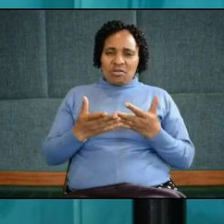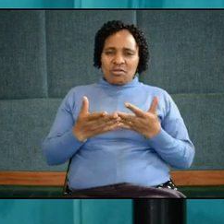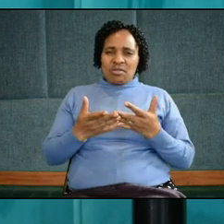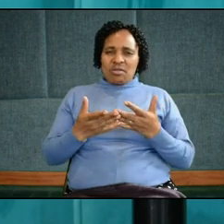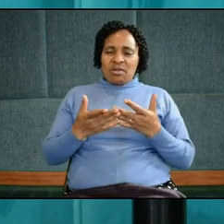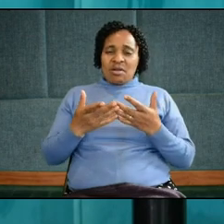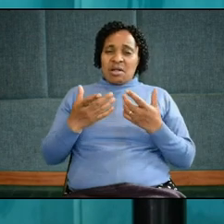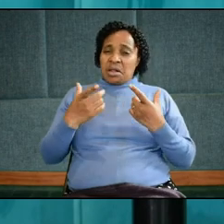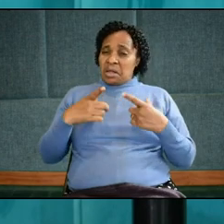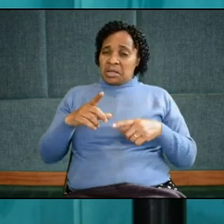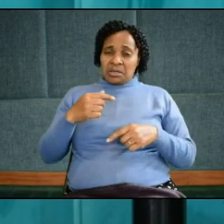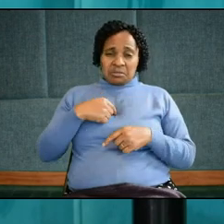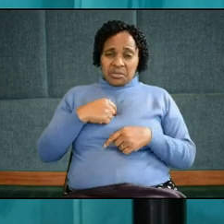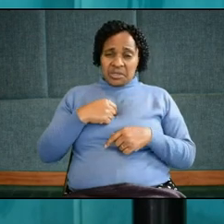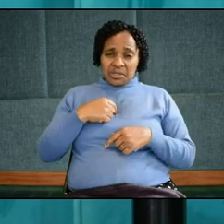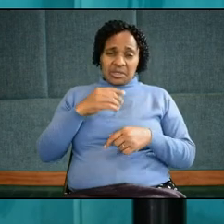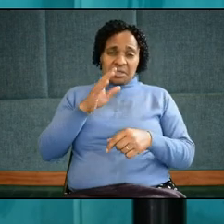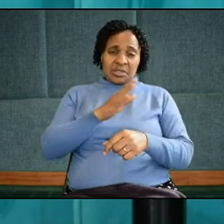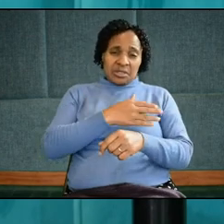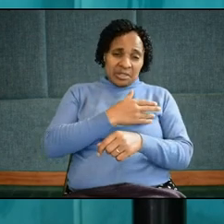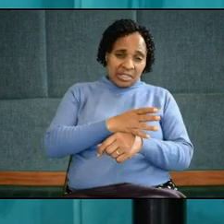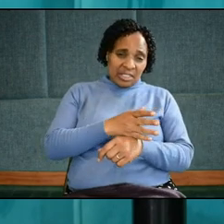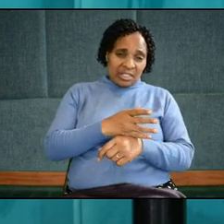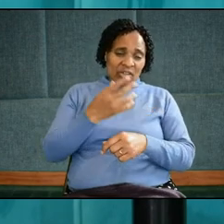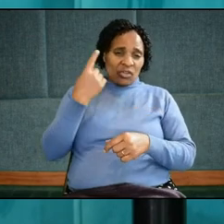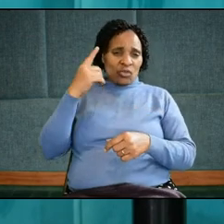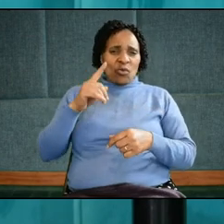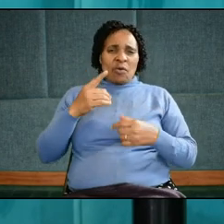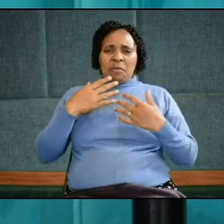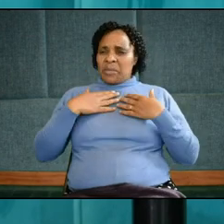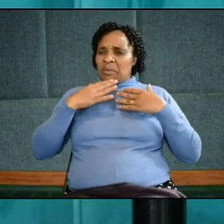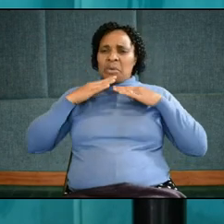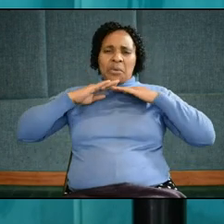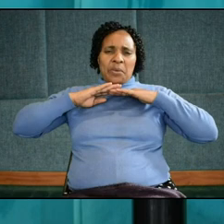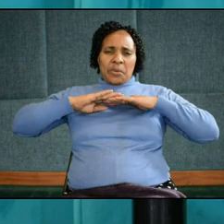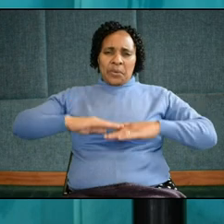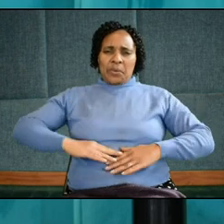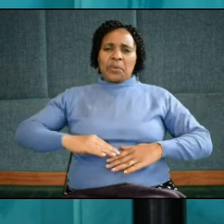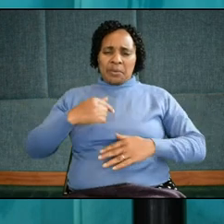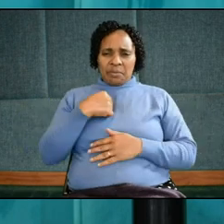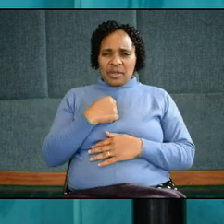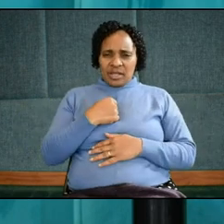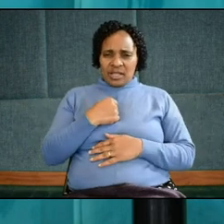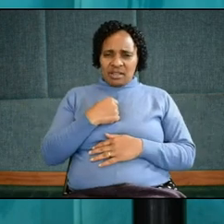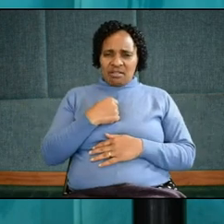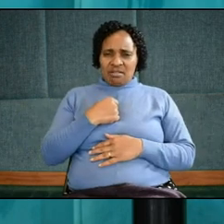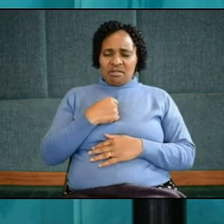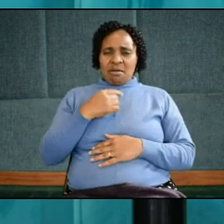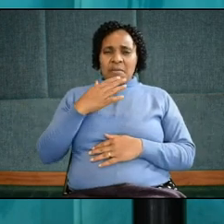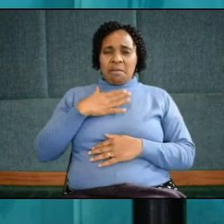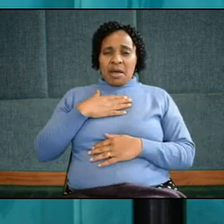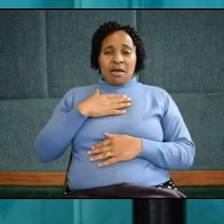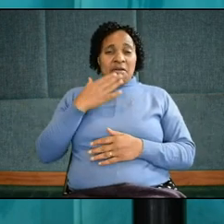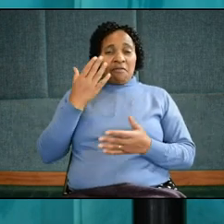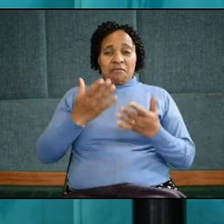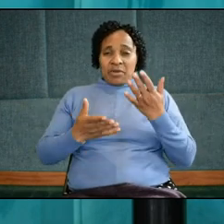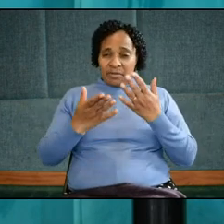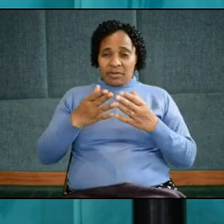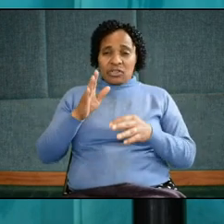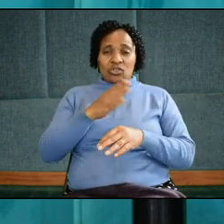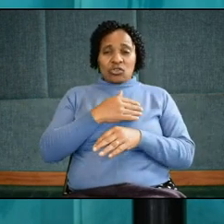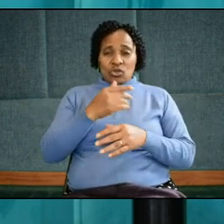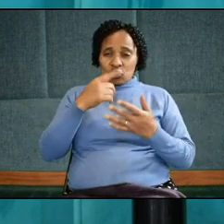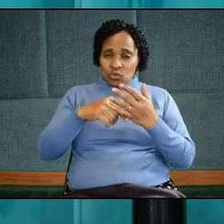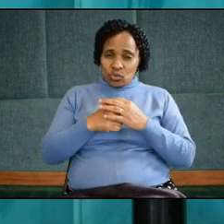listen to my favorite hymn mm-hmm. to cool me down." Mm-hmm. Like, my favorite